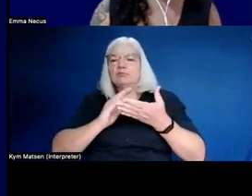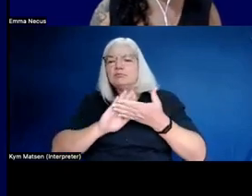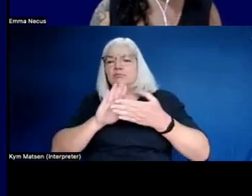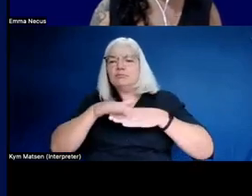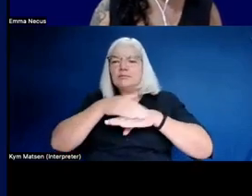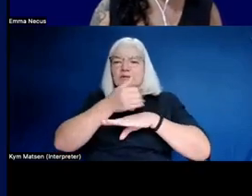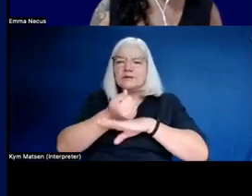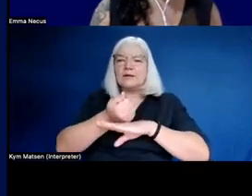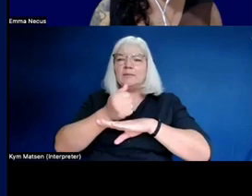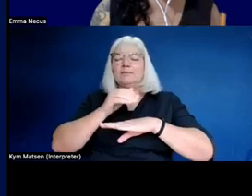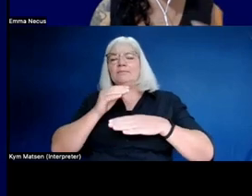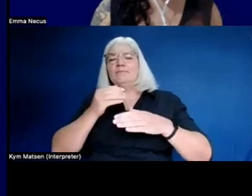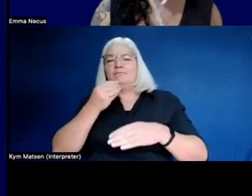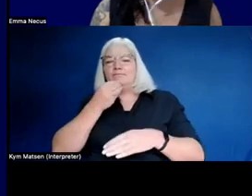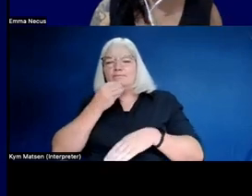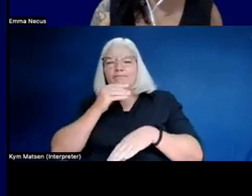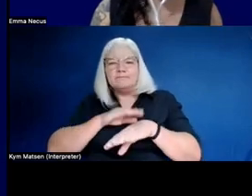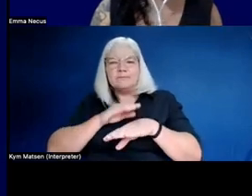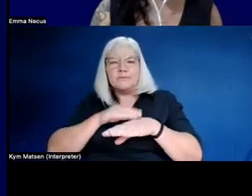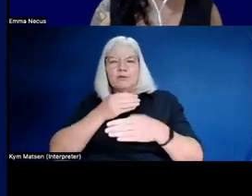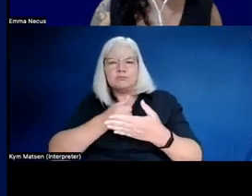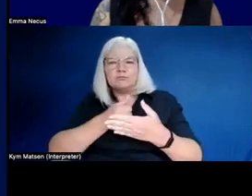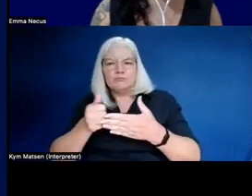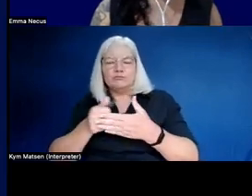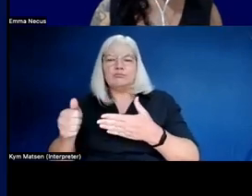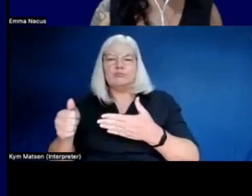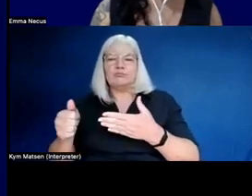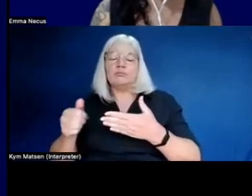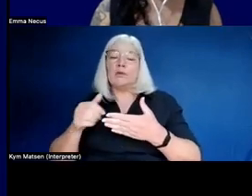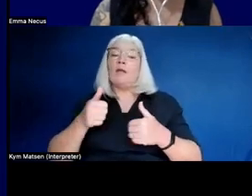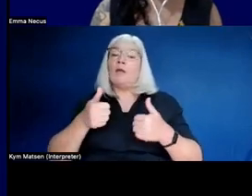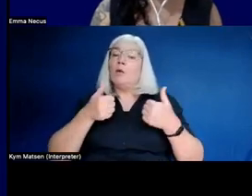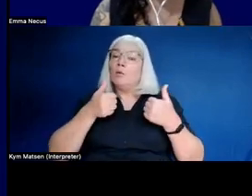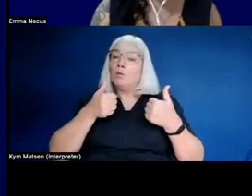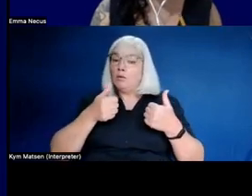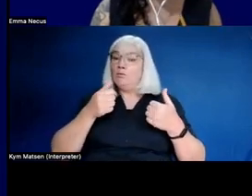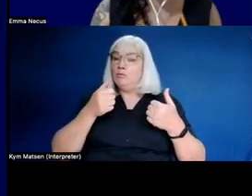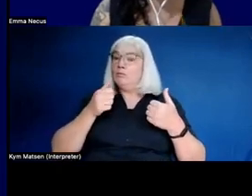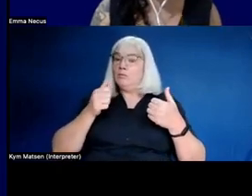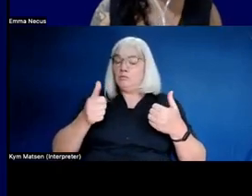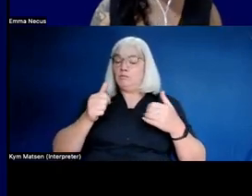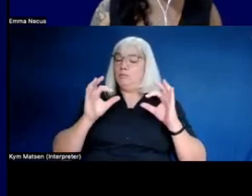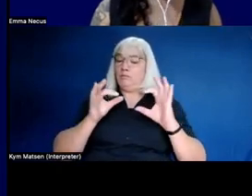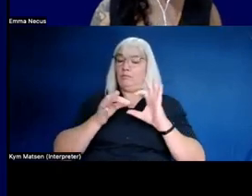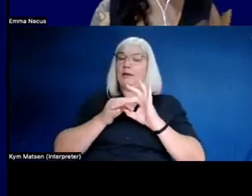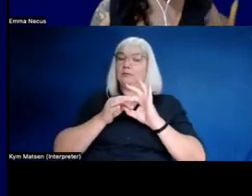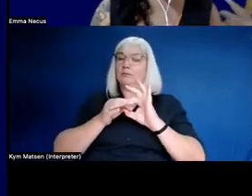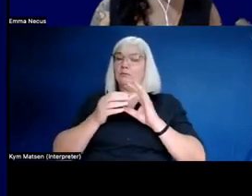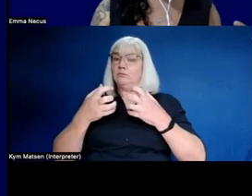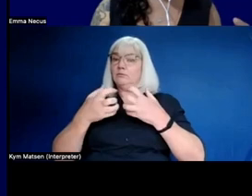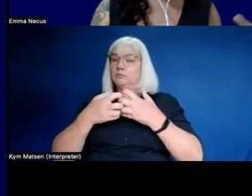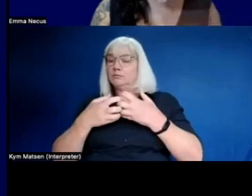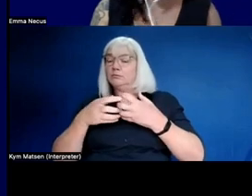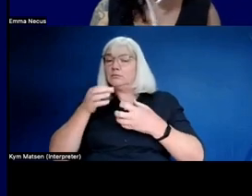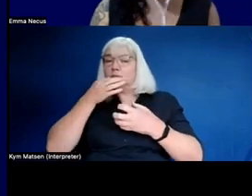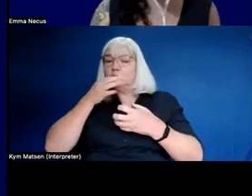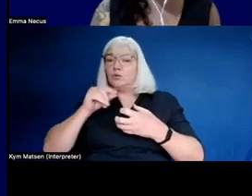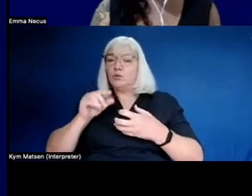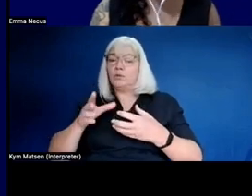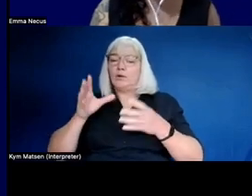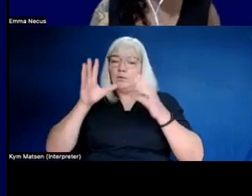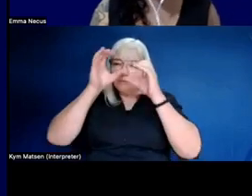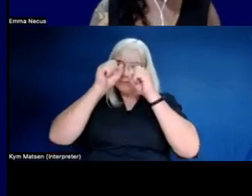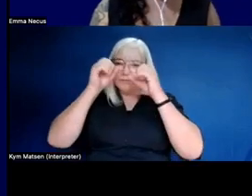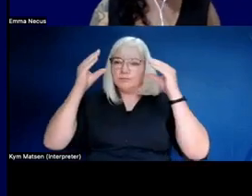routines. And they're particularly relevant for children with limited access to sight and sound, but I think they also